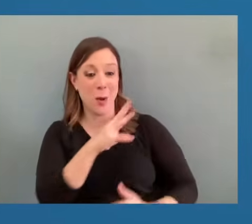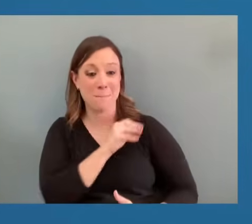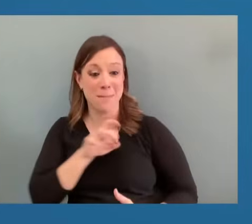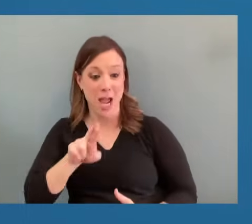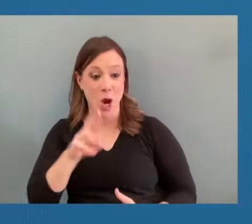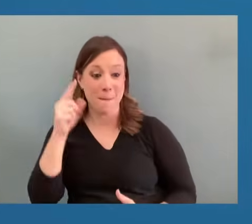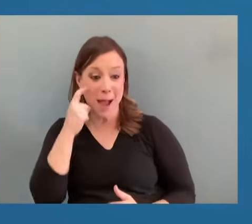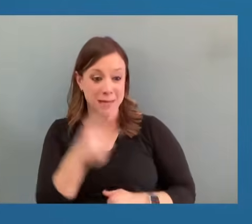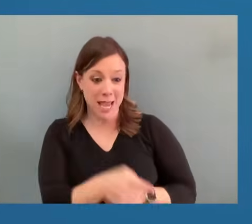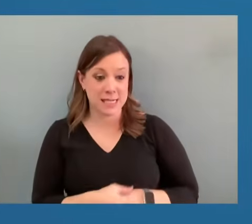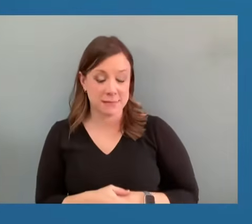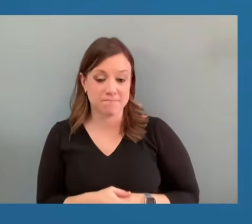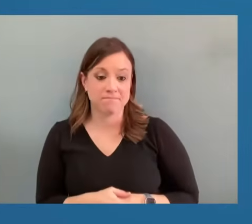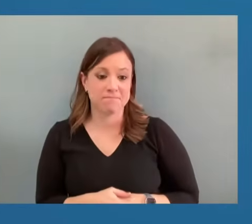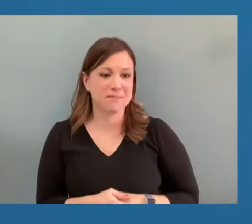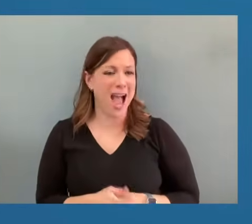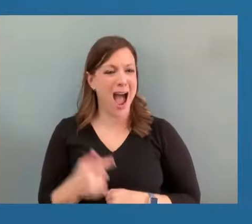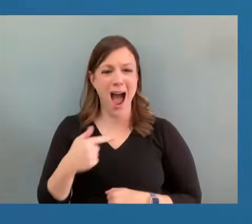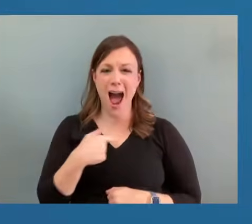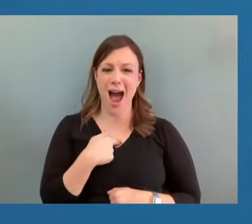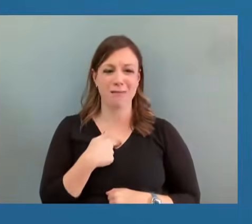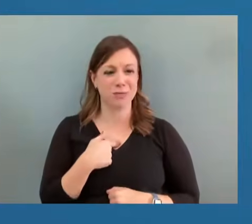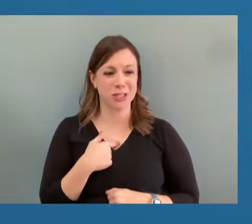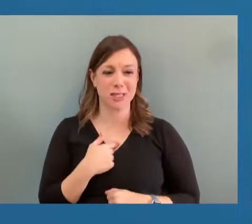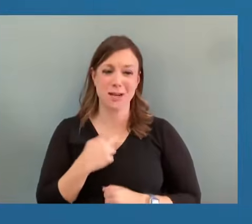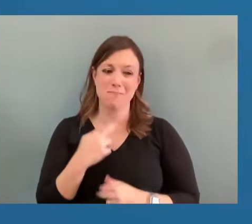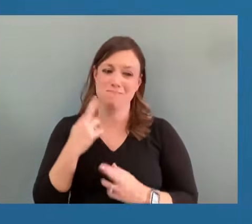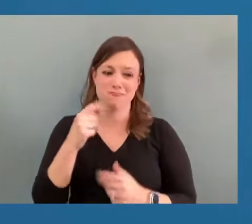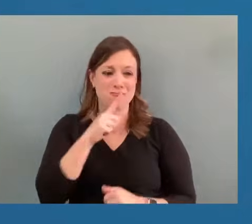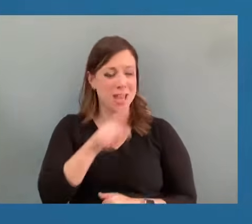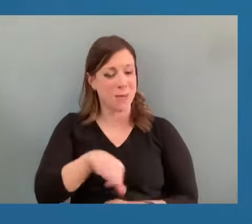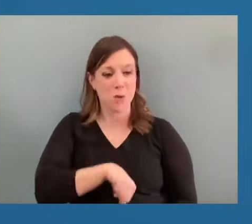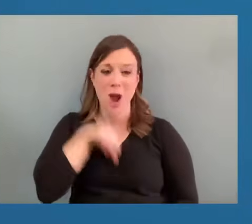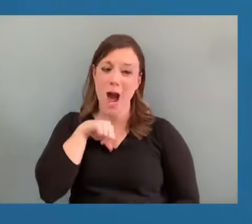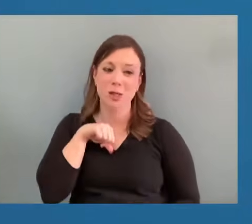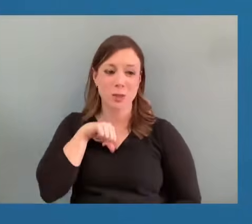with a truly pro-transit mayor.